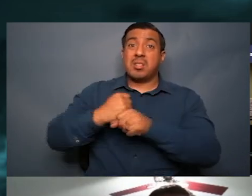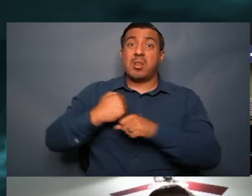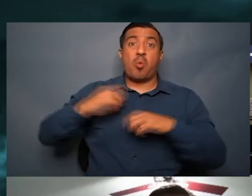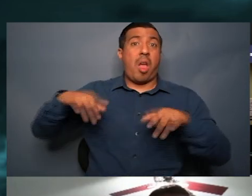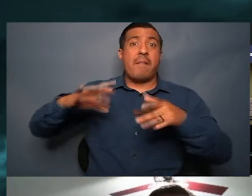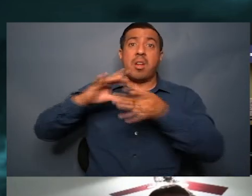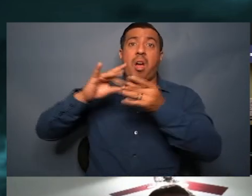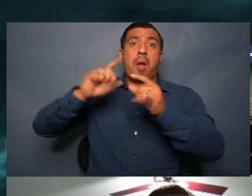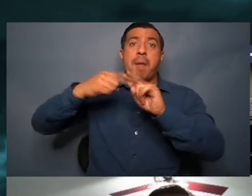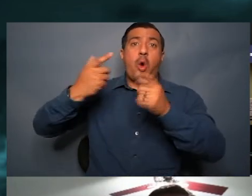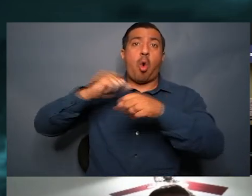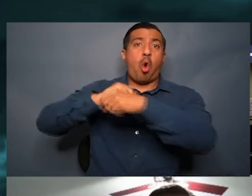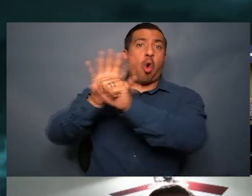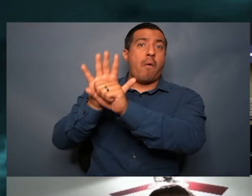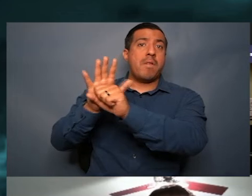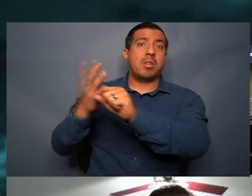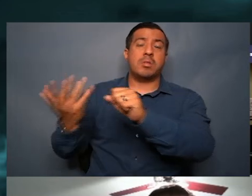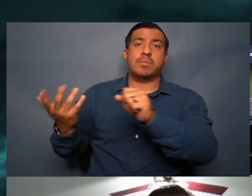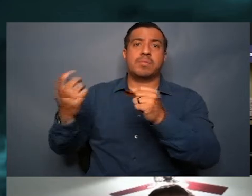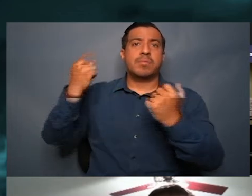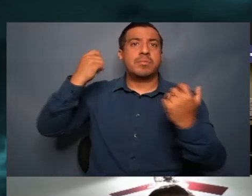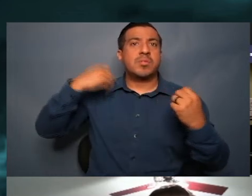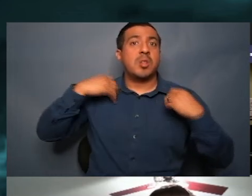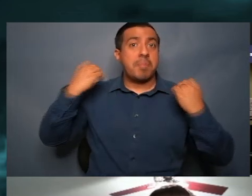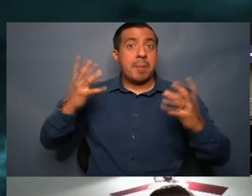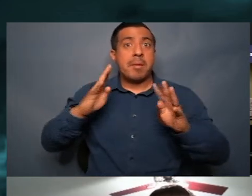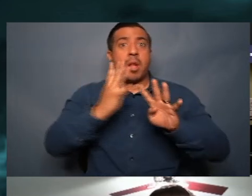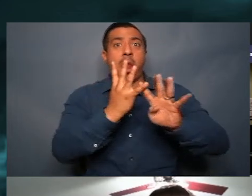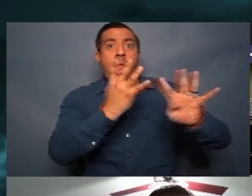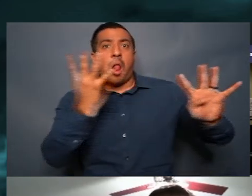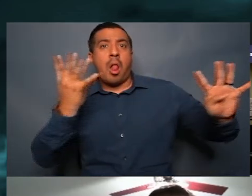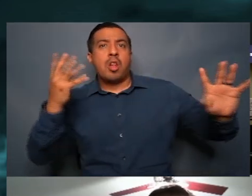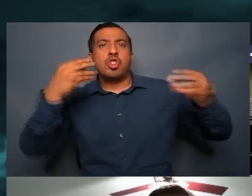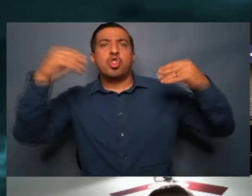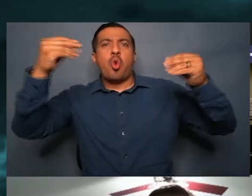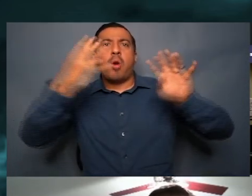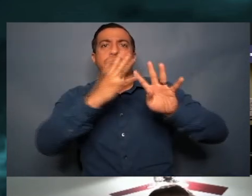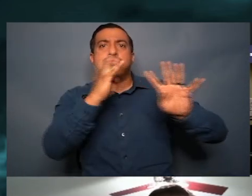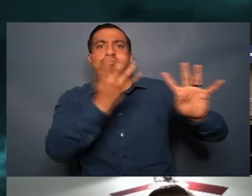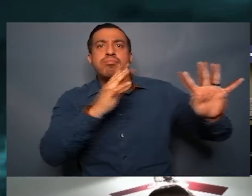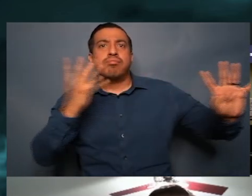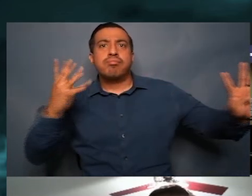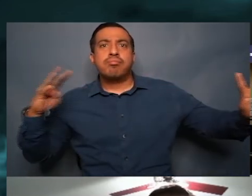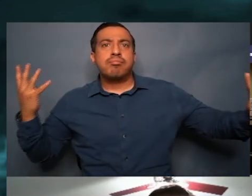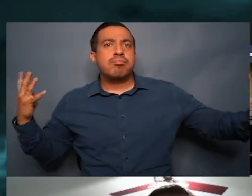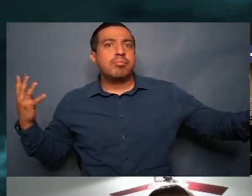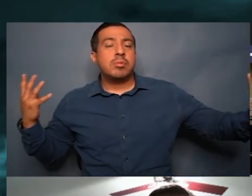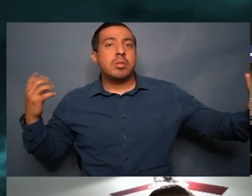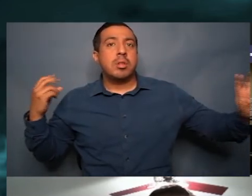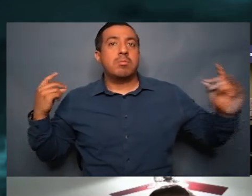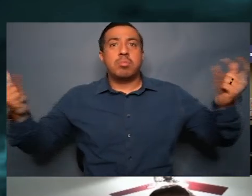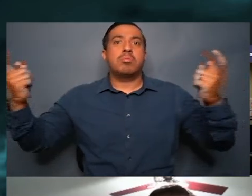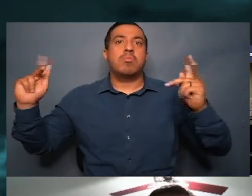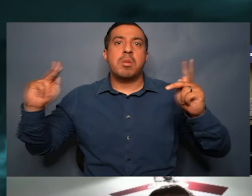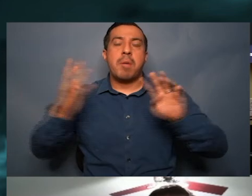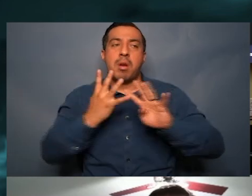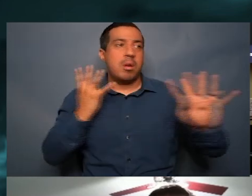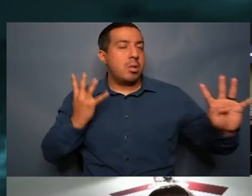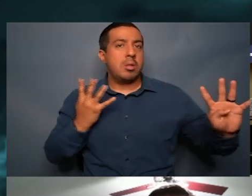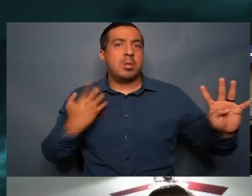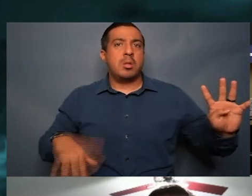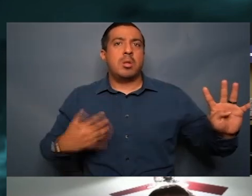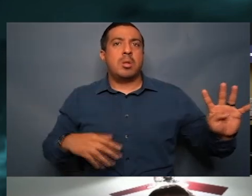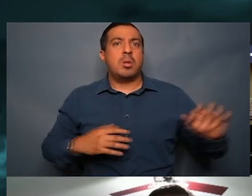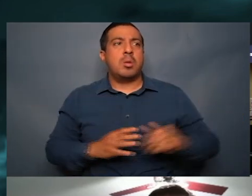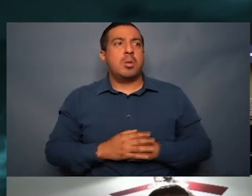about COVID. We had lines at the stores when nobody, that happened overnight.